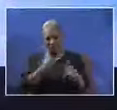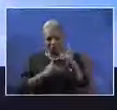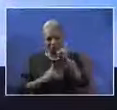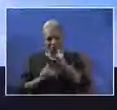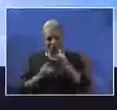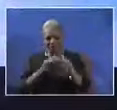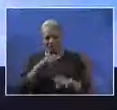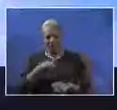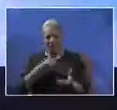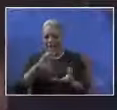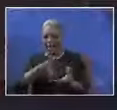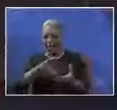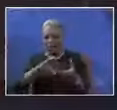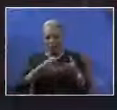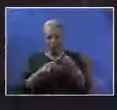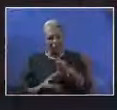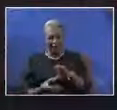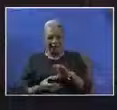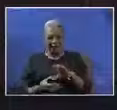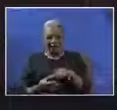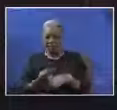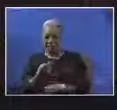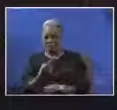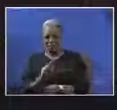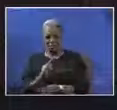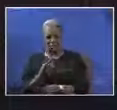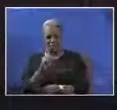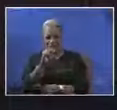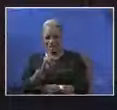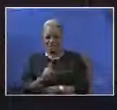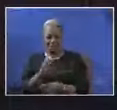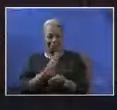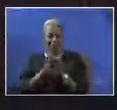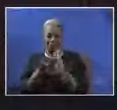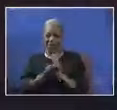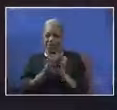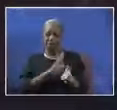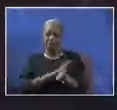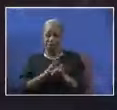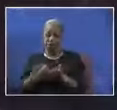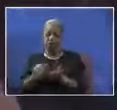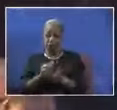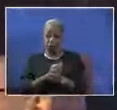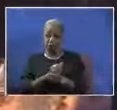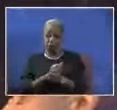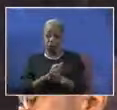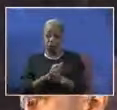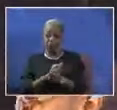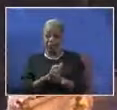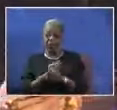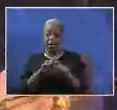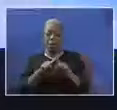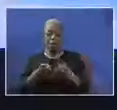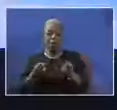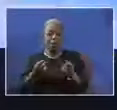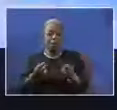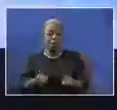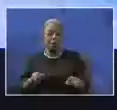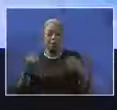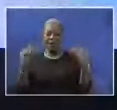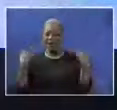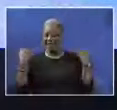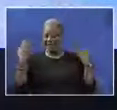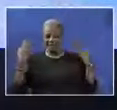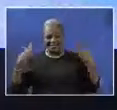up. But, and you and I should have been wiped out. But when the angel was